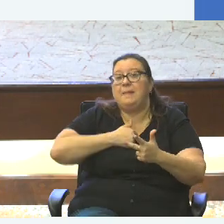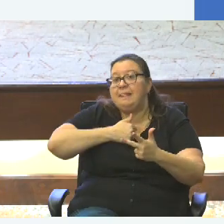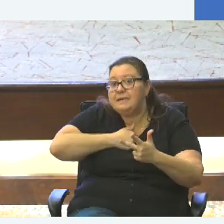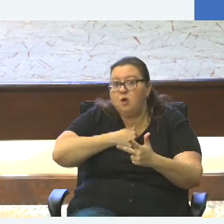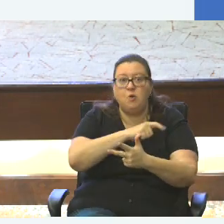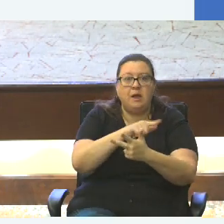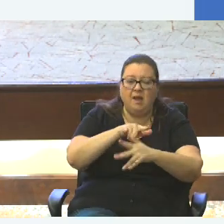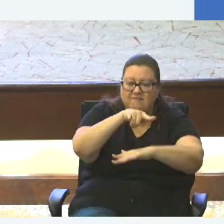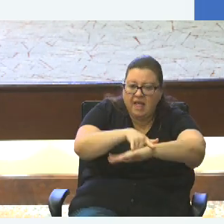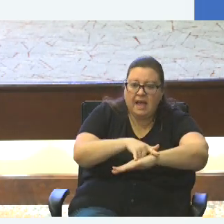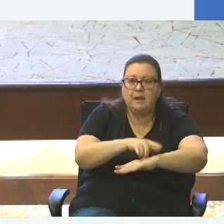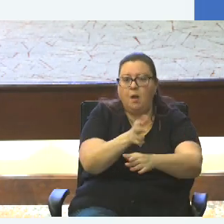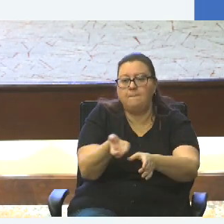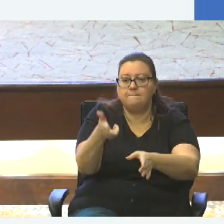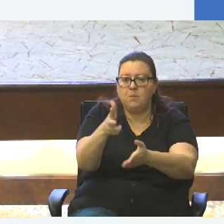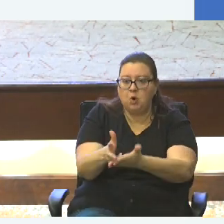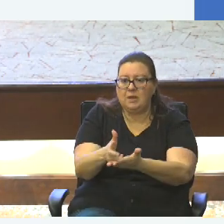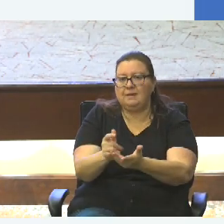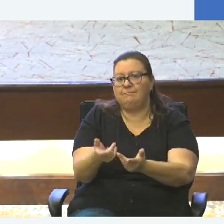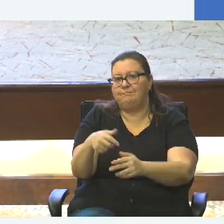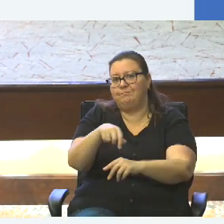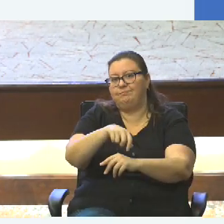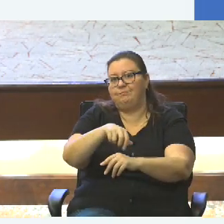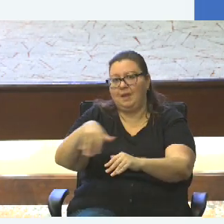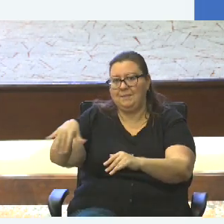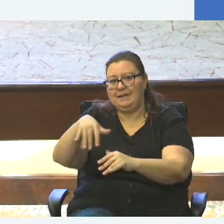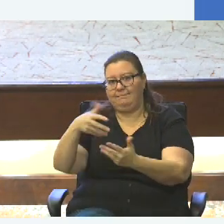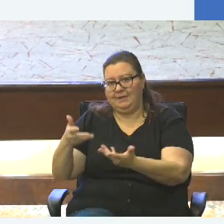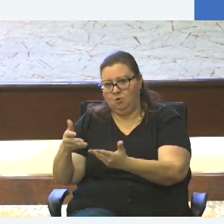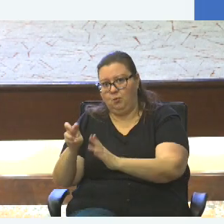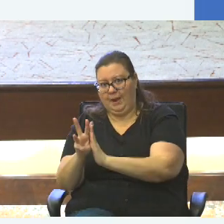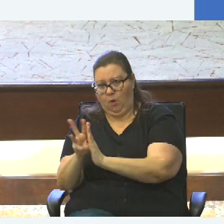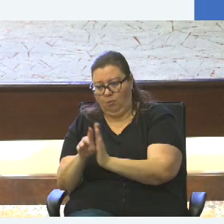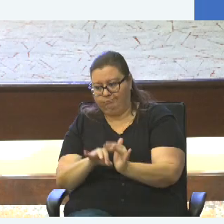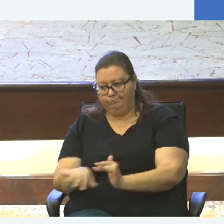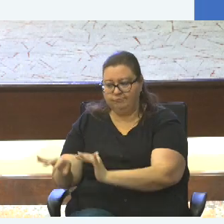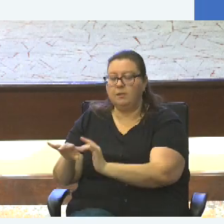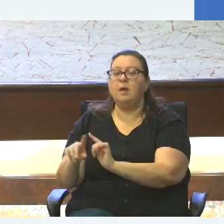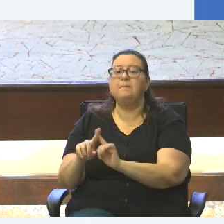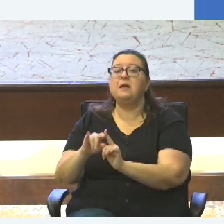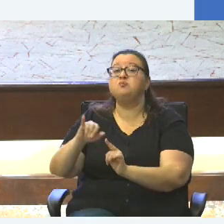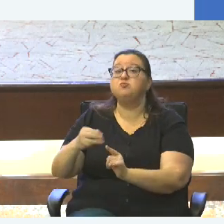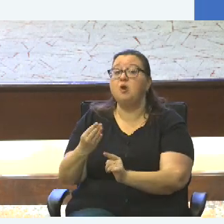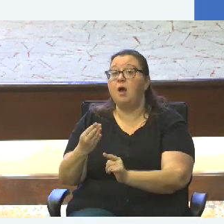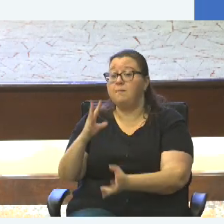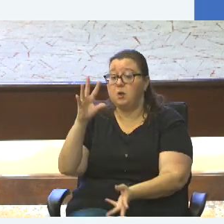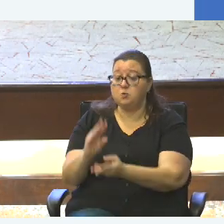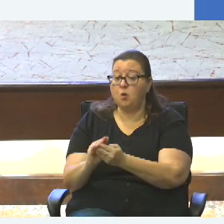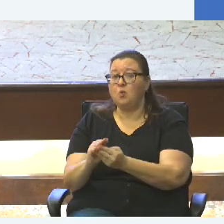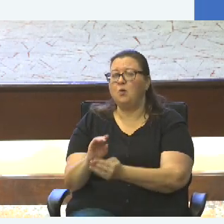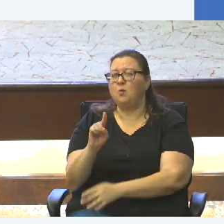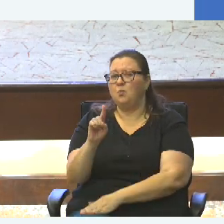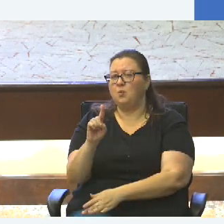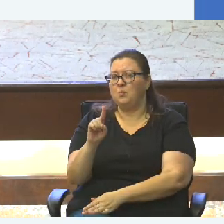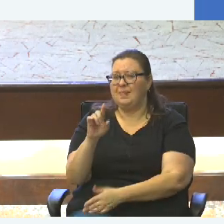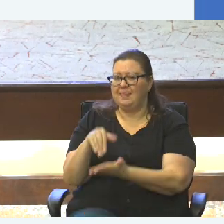flying in, parking, and coming into our community. The total number of jobs identified was almost